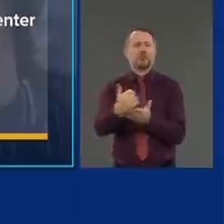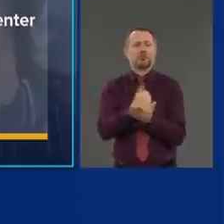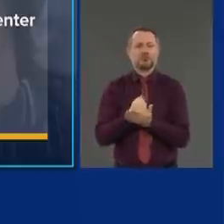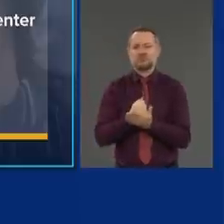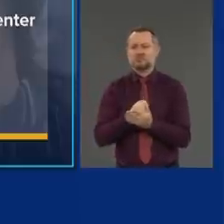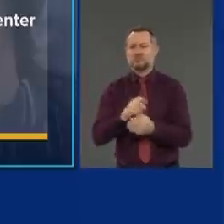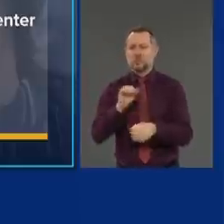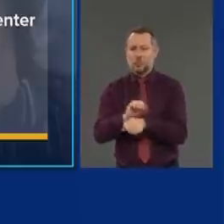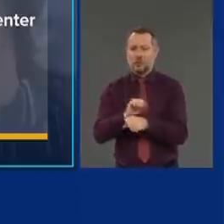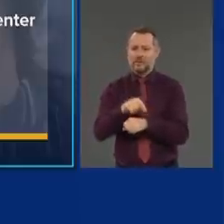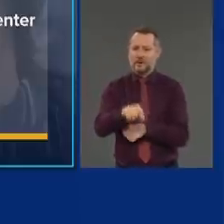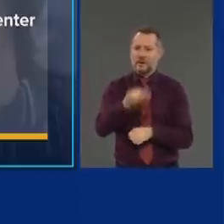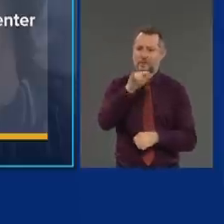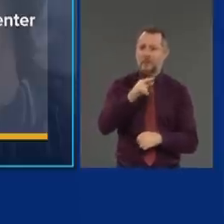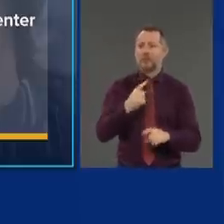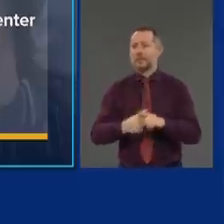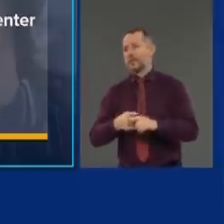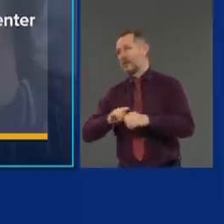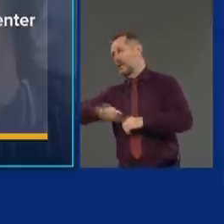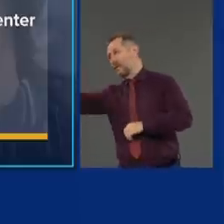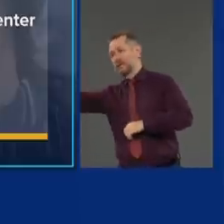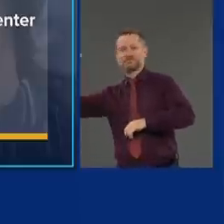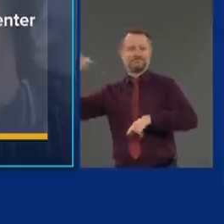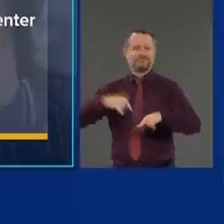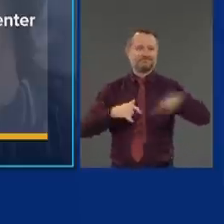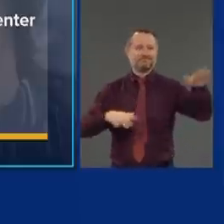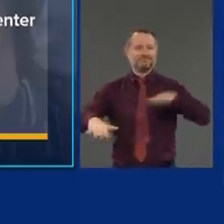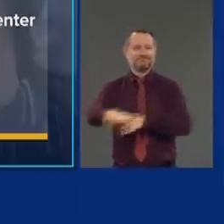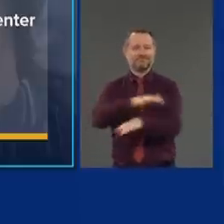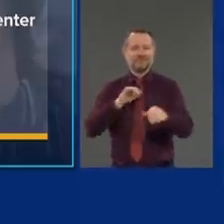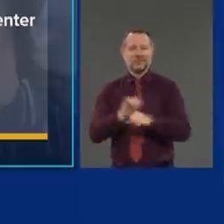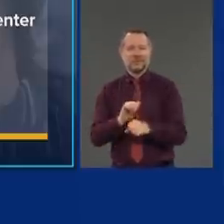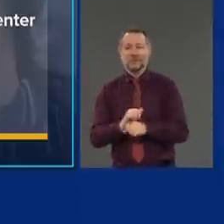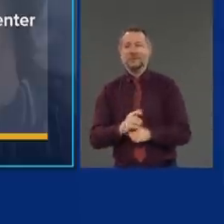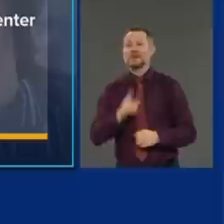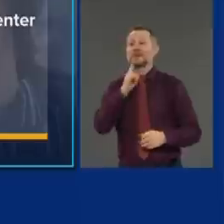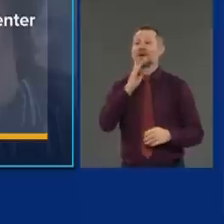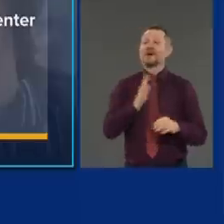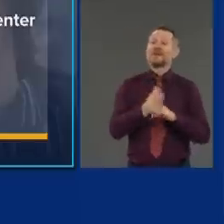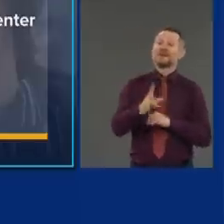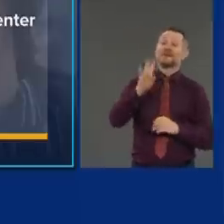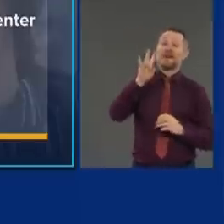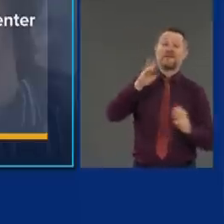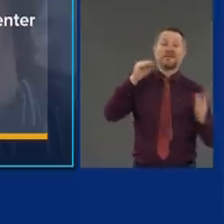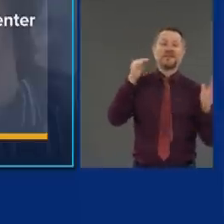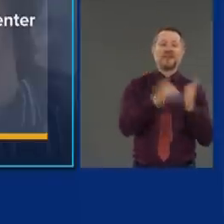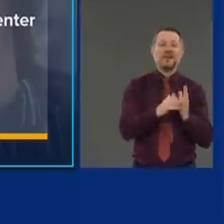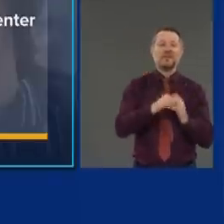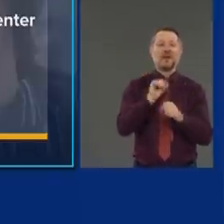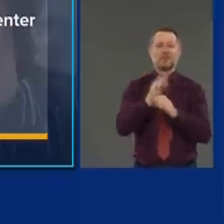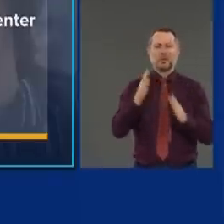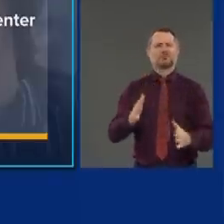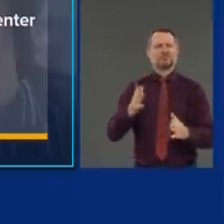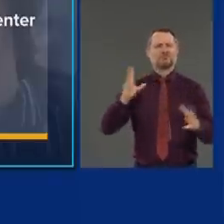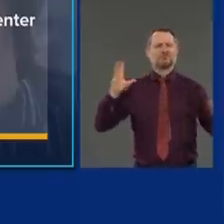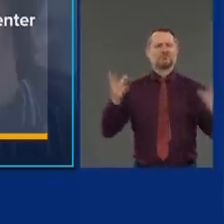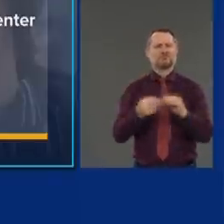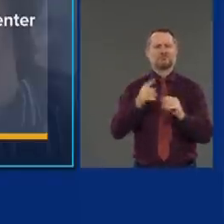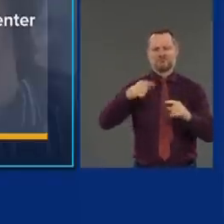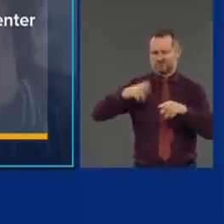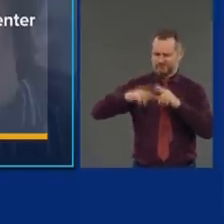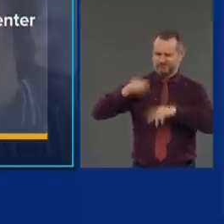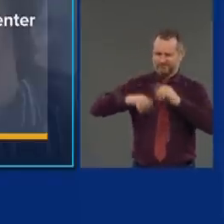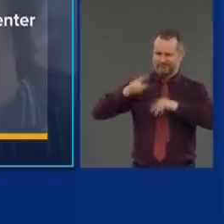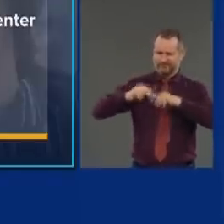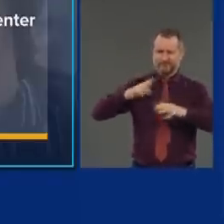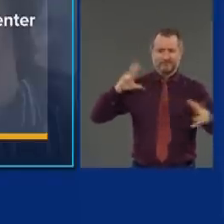more than 1,500 workers on this site at the same time. Thus far, the LaGuardia Redevelopment Program has awarded more